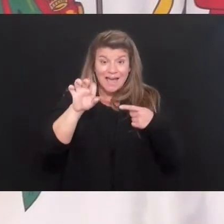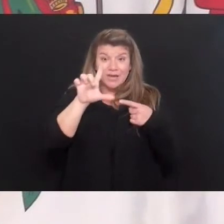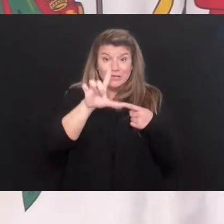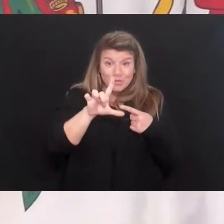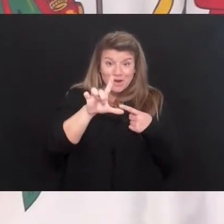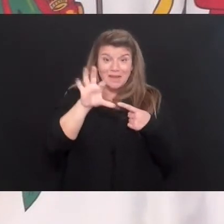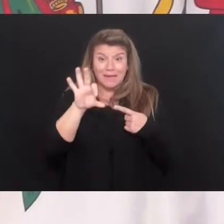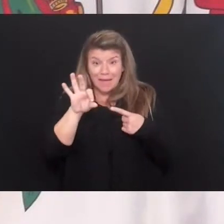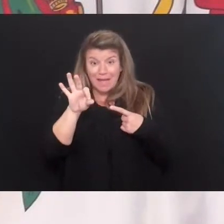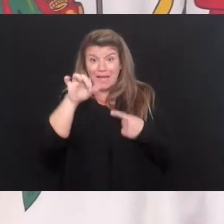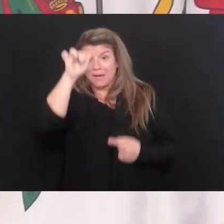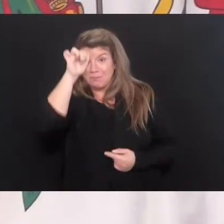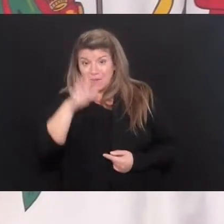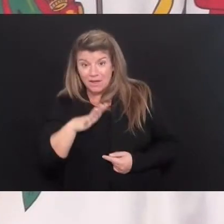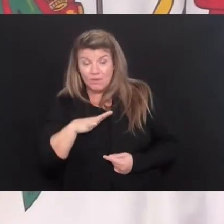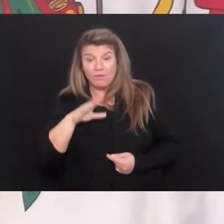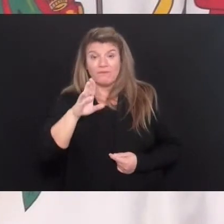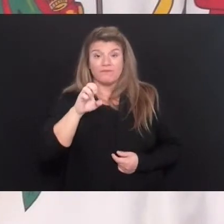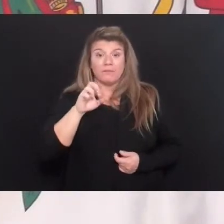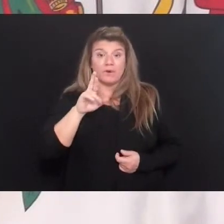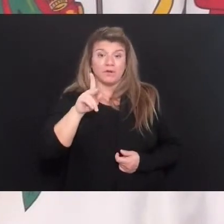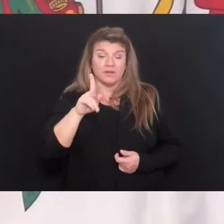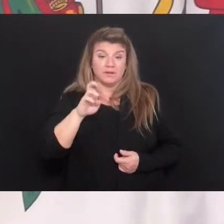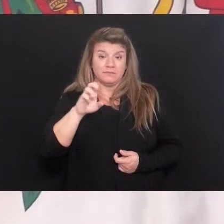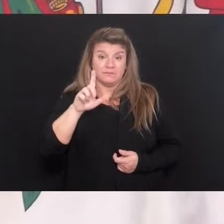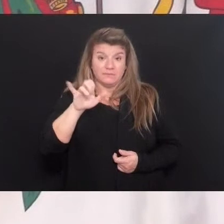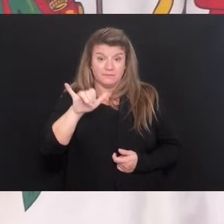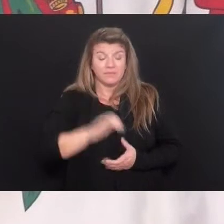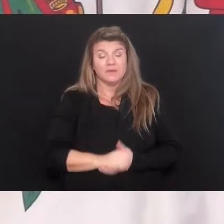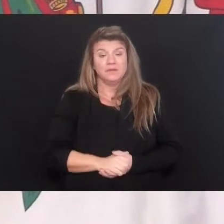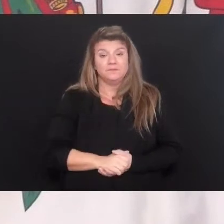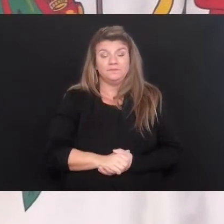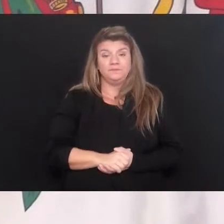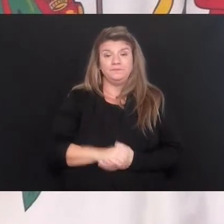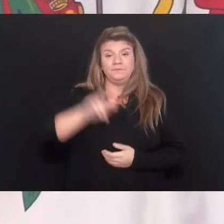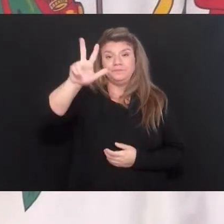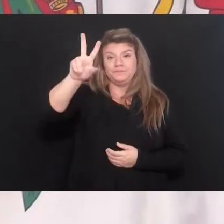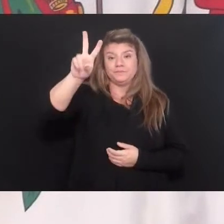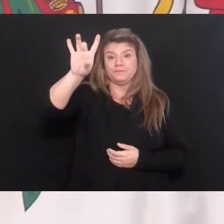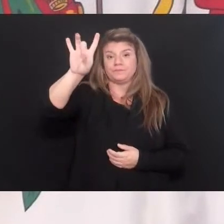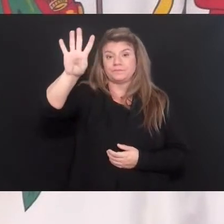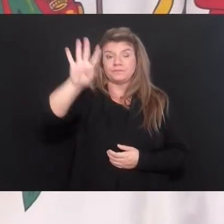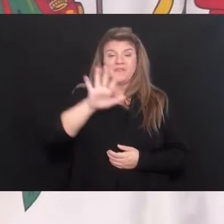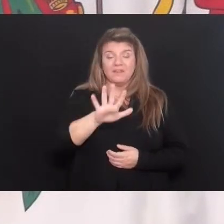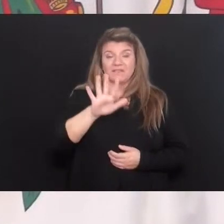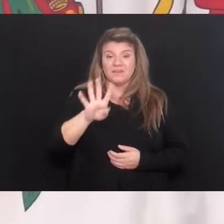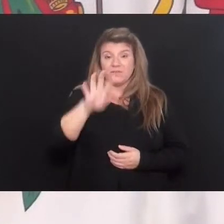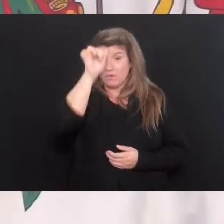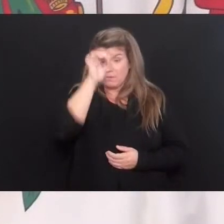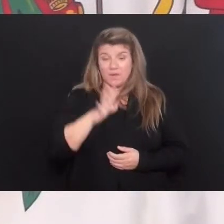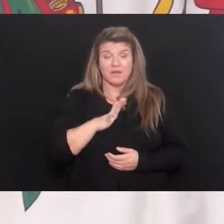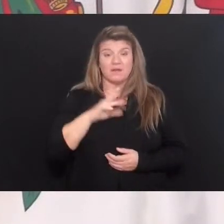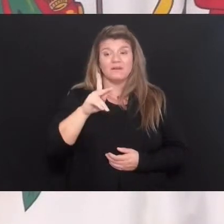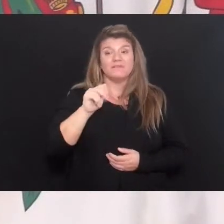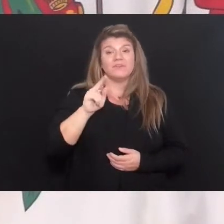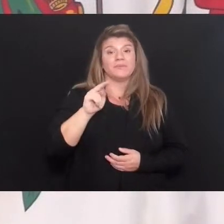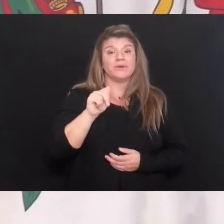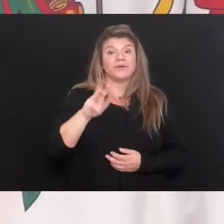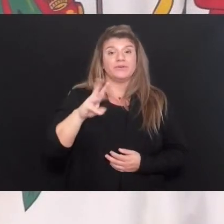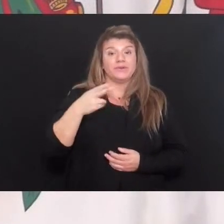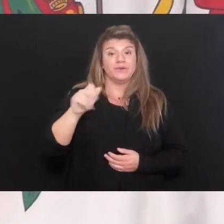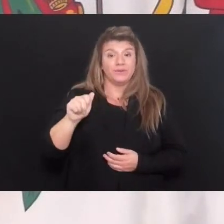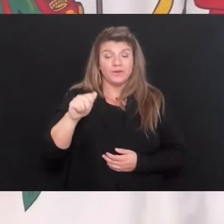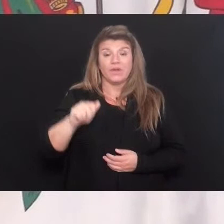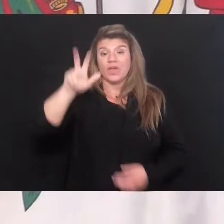29-year-old male from Berkeley County. The 3,284th death, a 54-year-old male from Kanawha County.